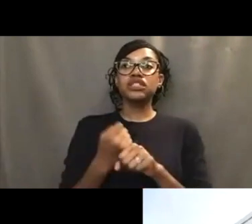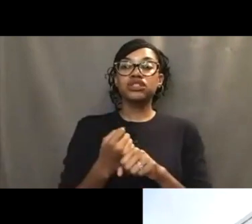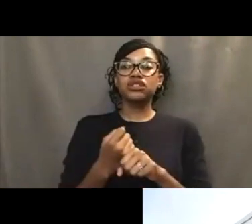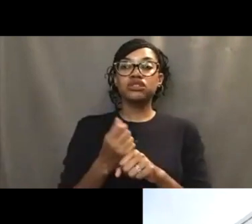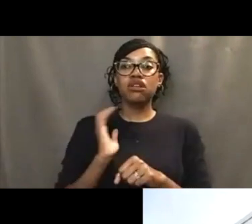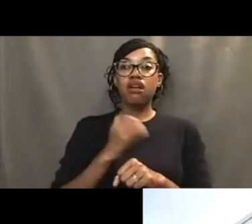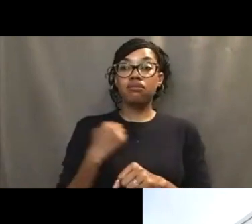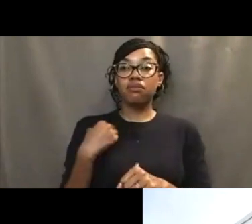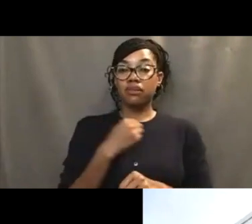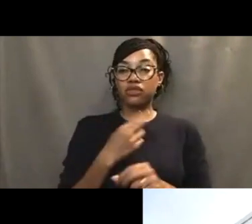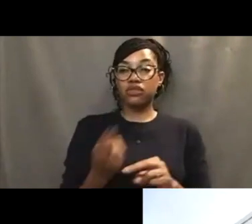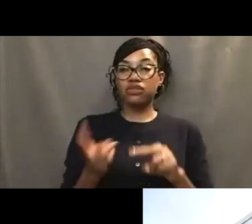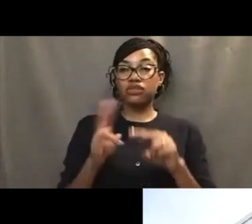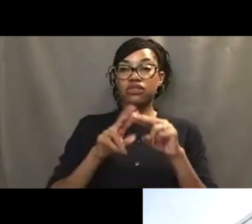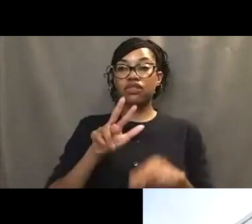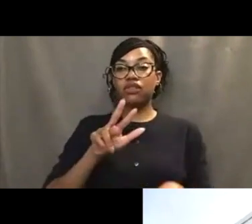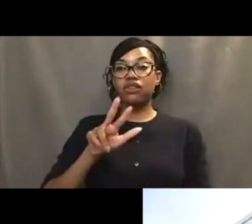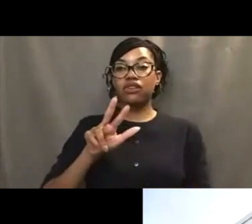37%.